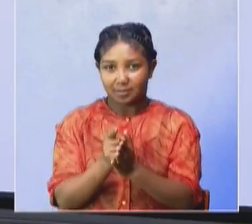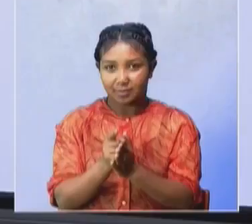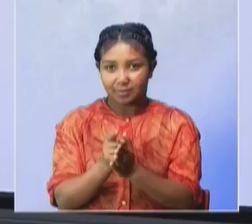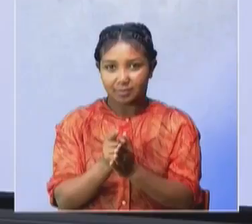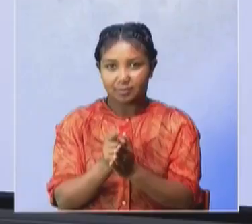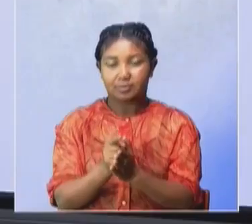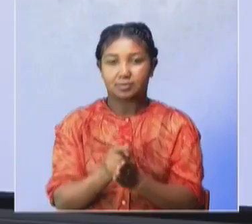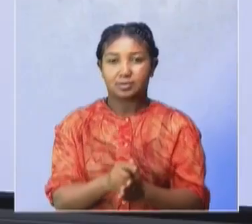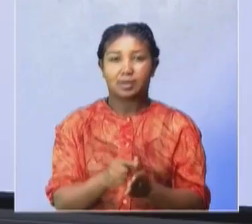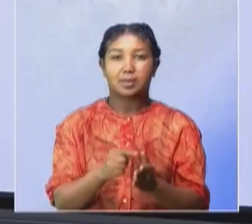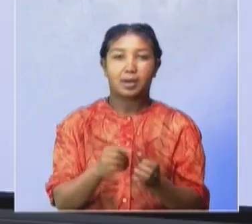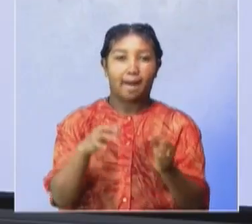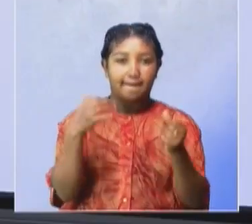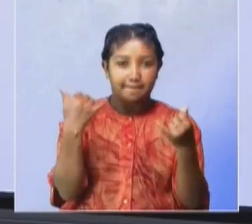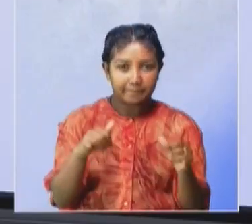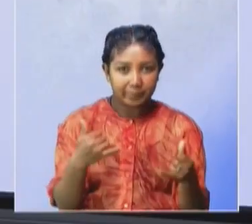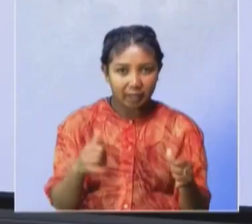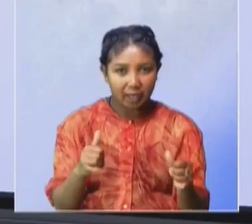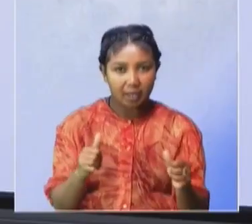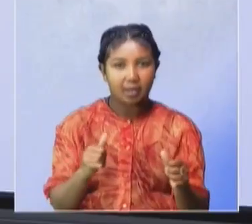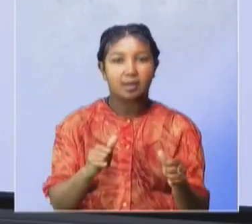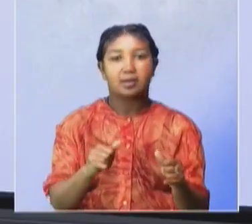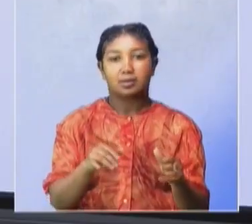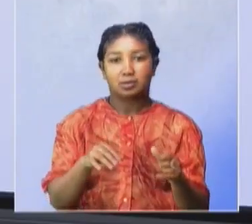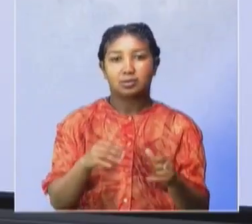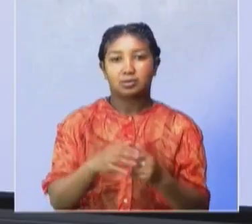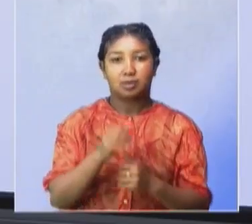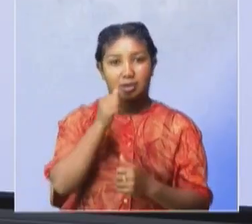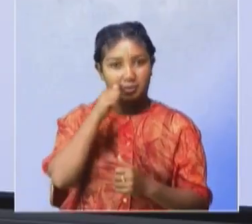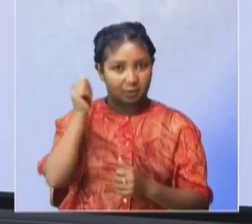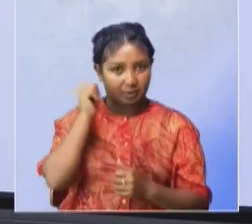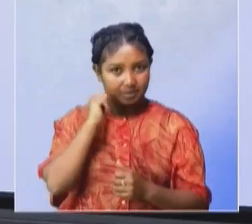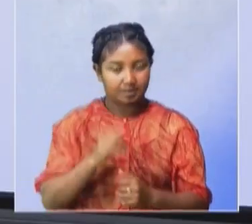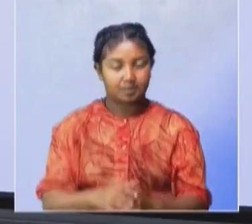take play and we can use yesterday.